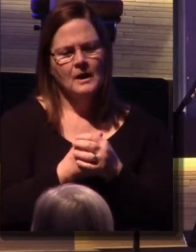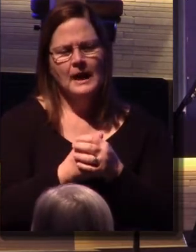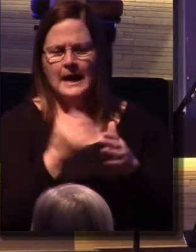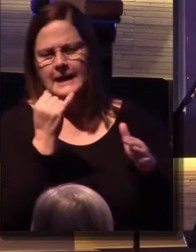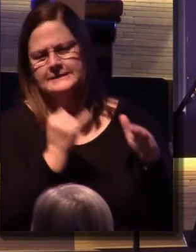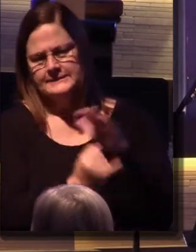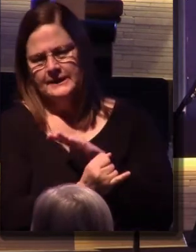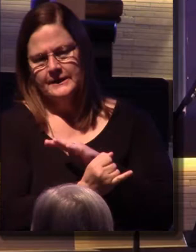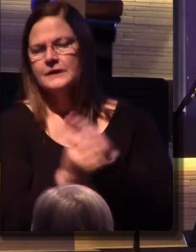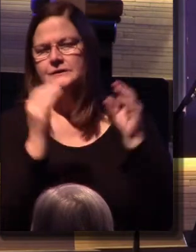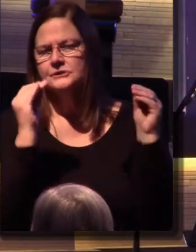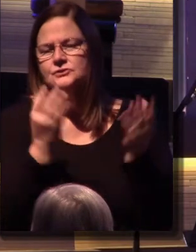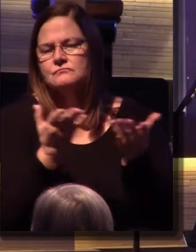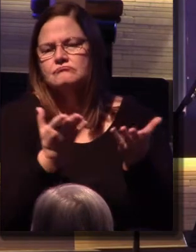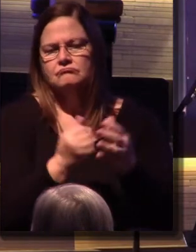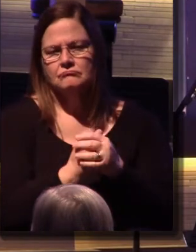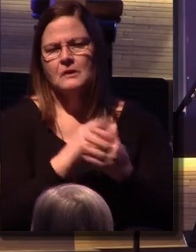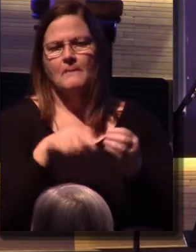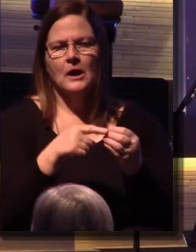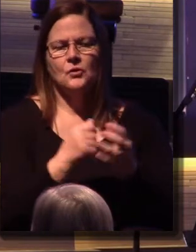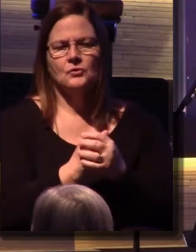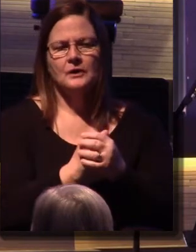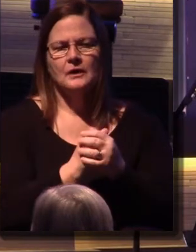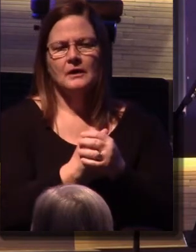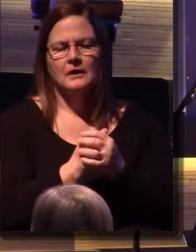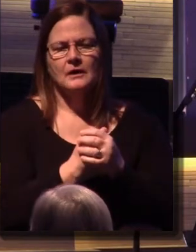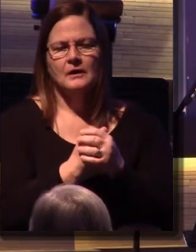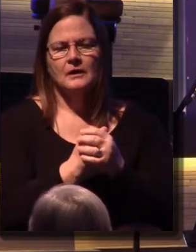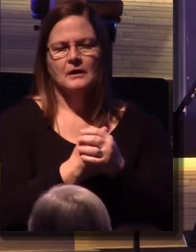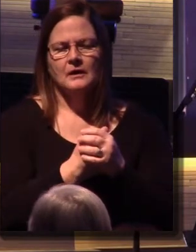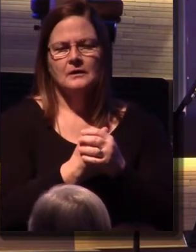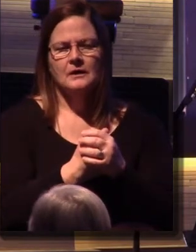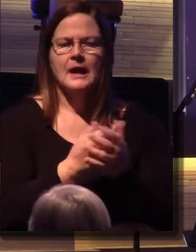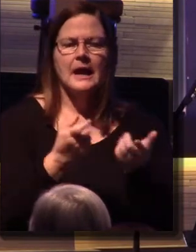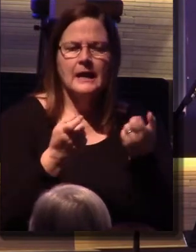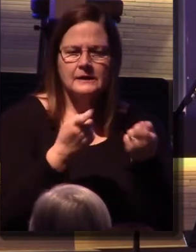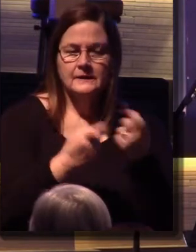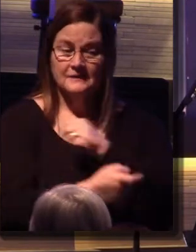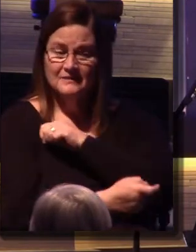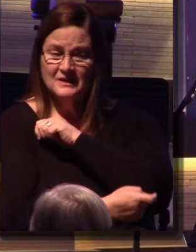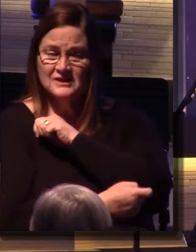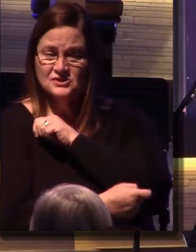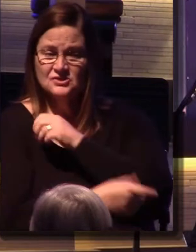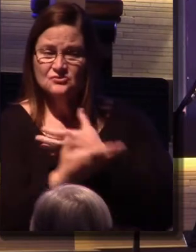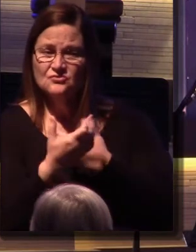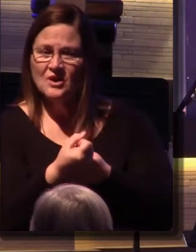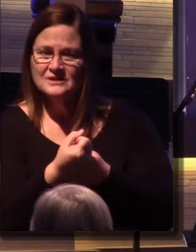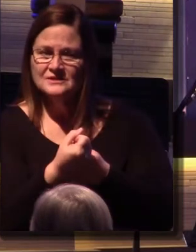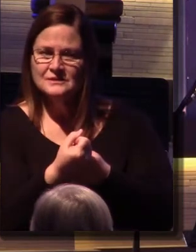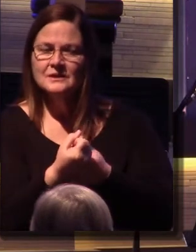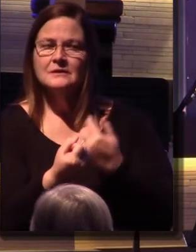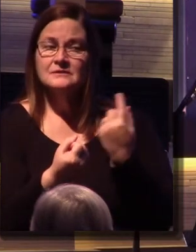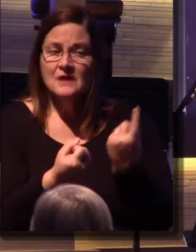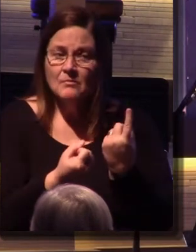of what does Isaiah teach us about dealing with the temptation to trust something